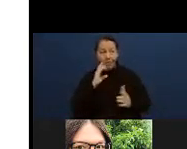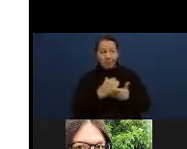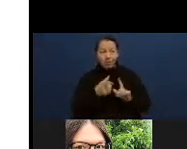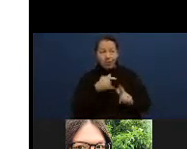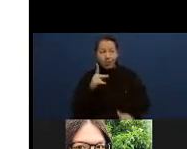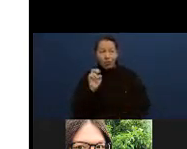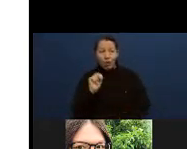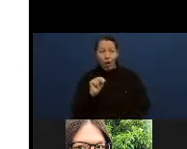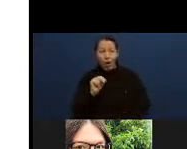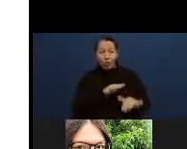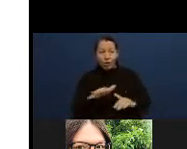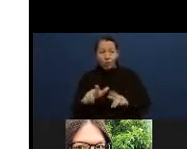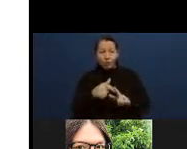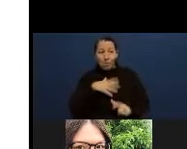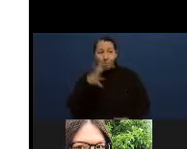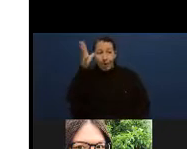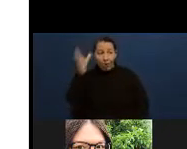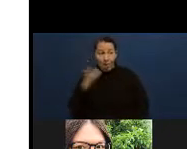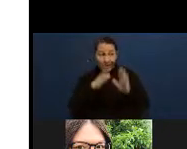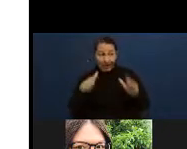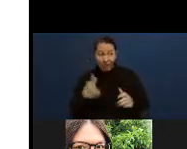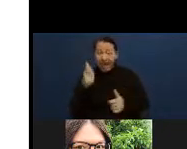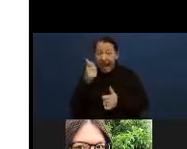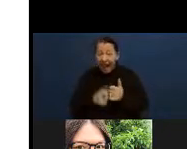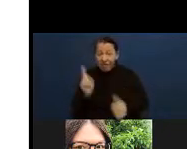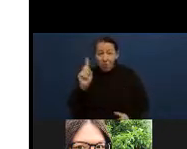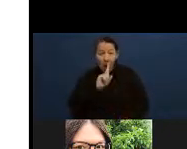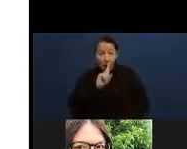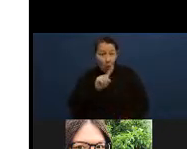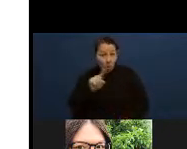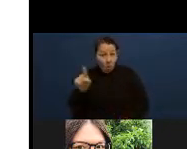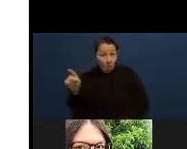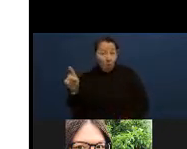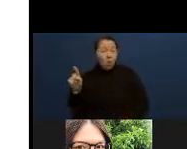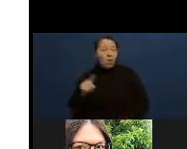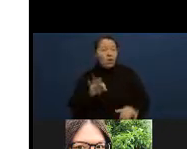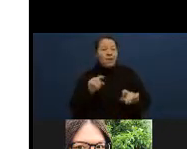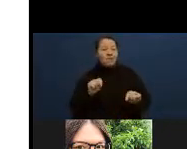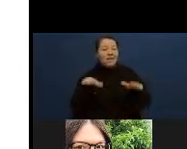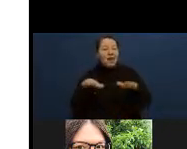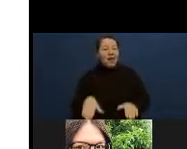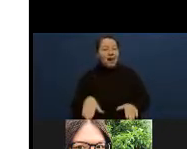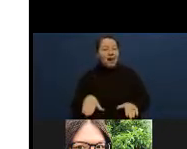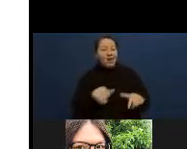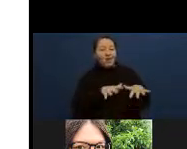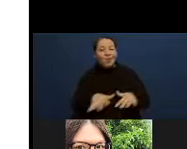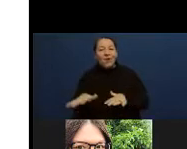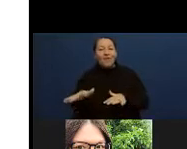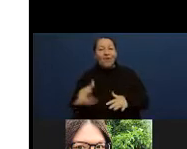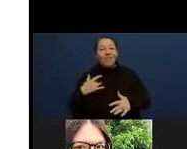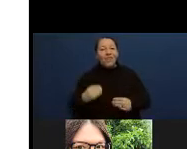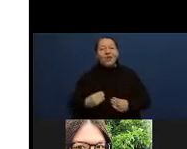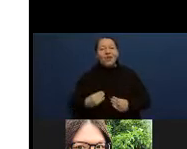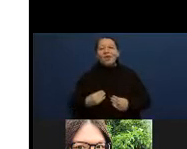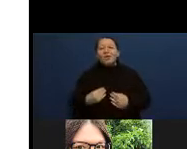everywhere I go, I put my feet in the Yukon River, because that's what just restores my spirit and makes me feel